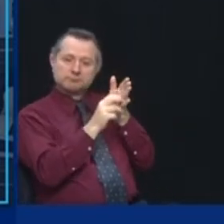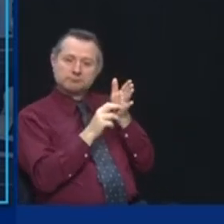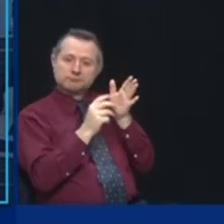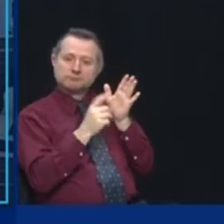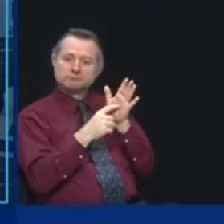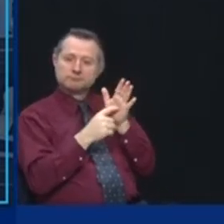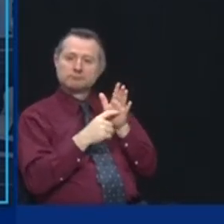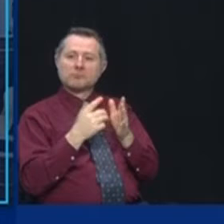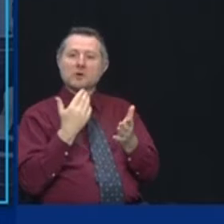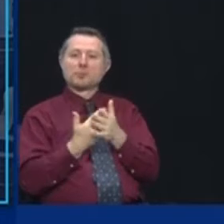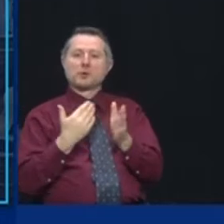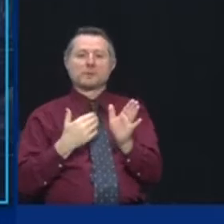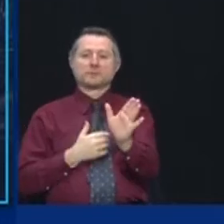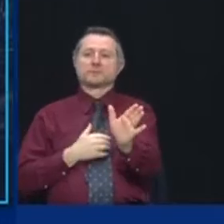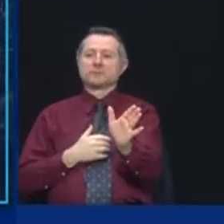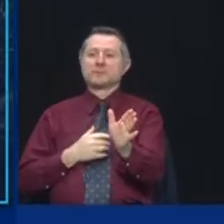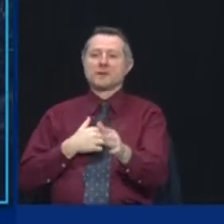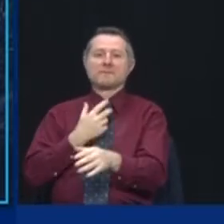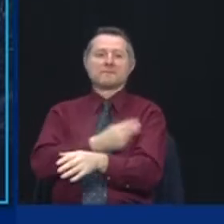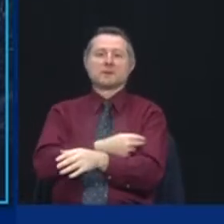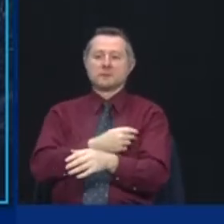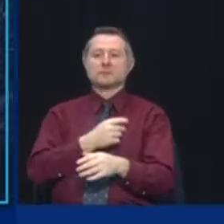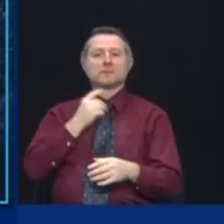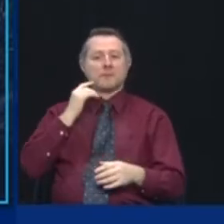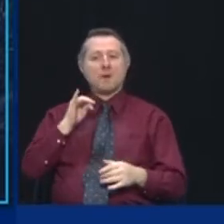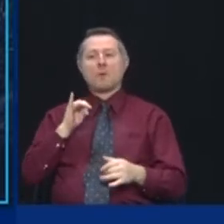will determine where you sit.